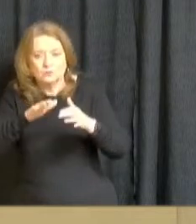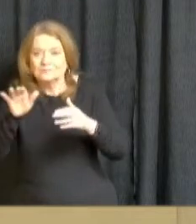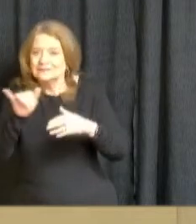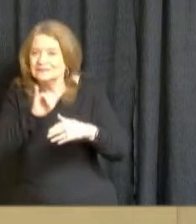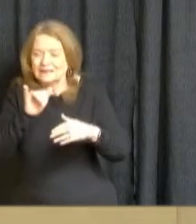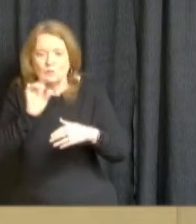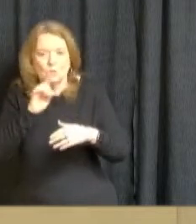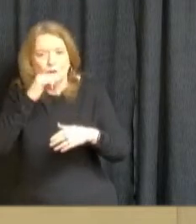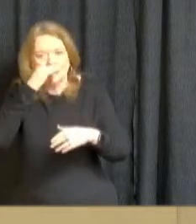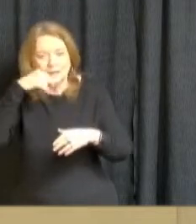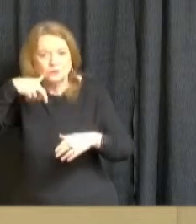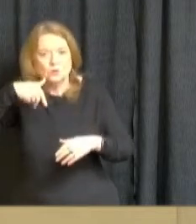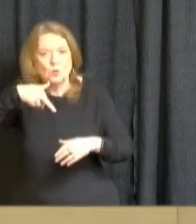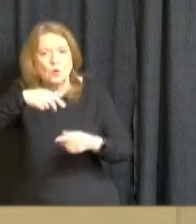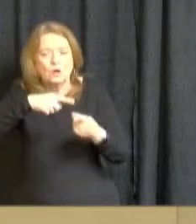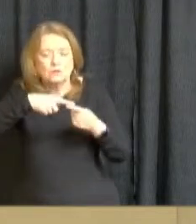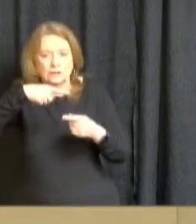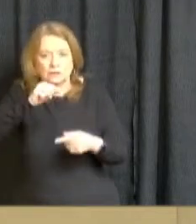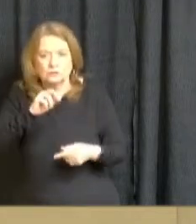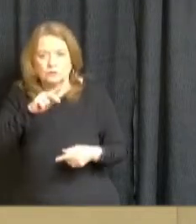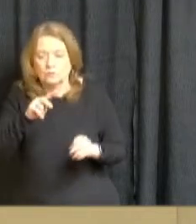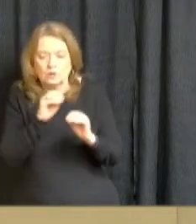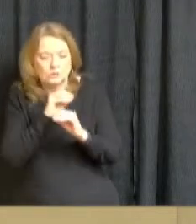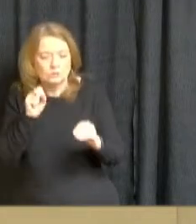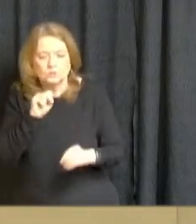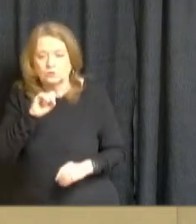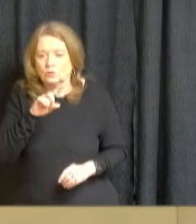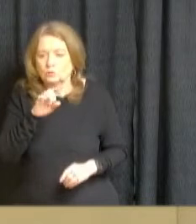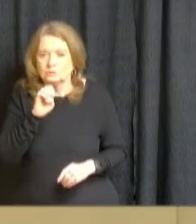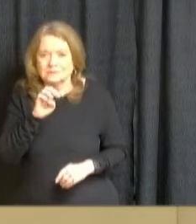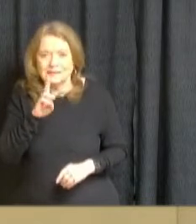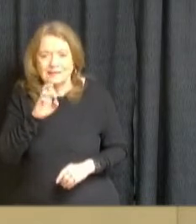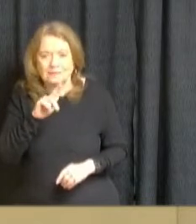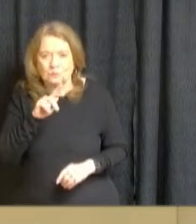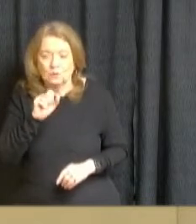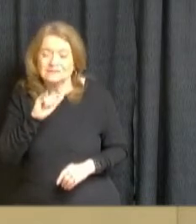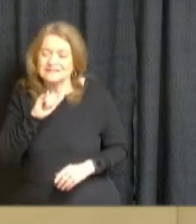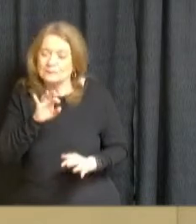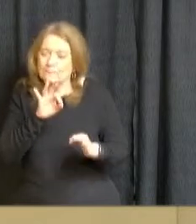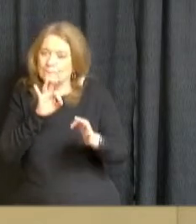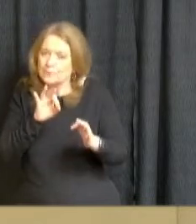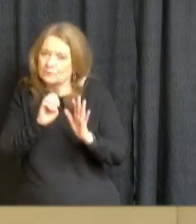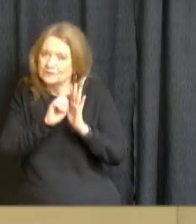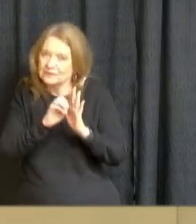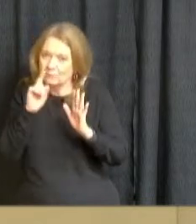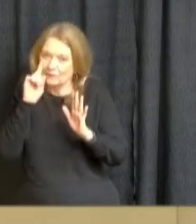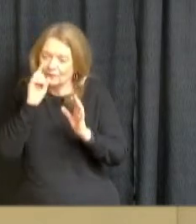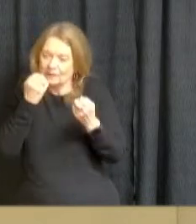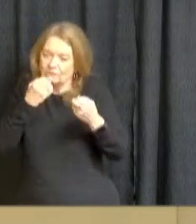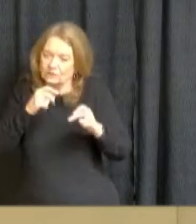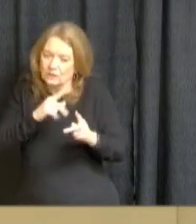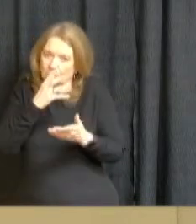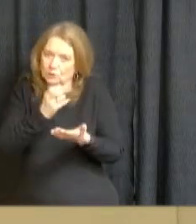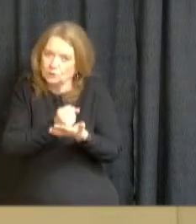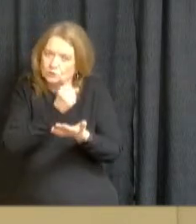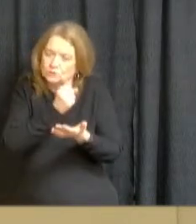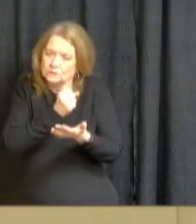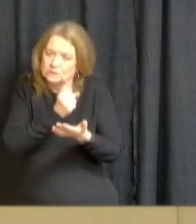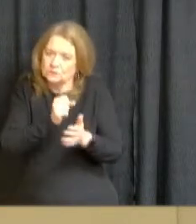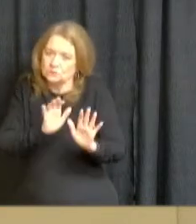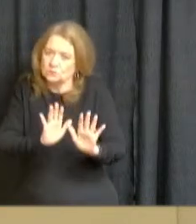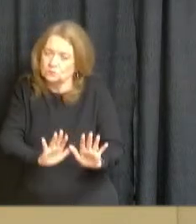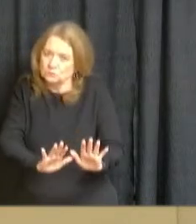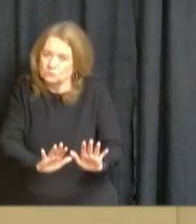by kids that are currently walking to the parks. This is a perfect example, I think, of an opportunity to pump the